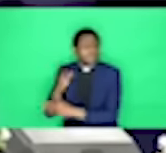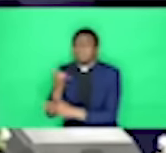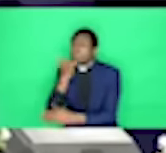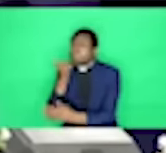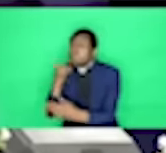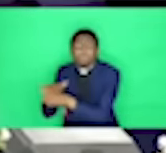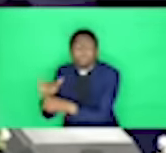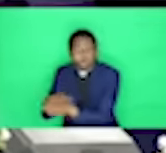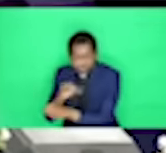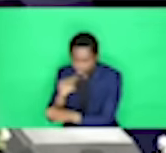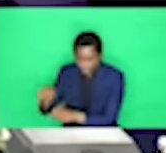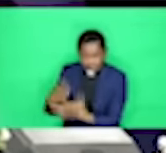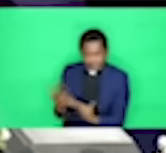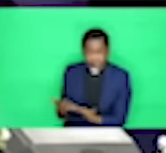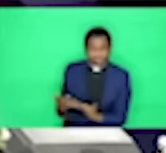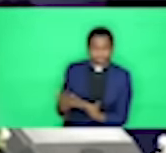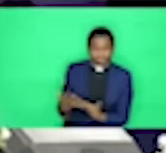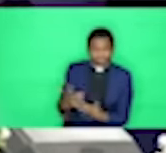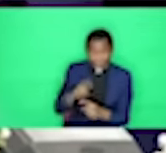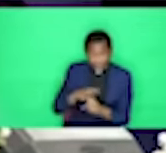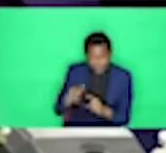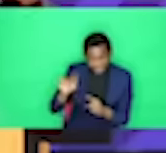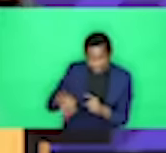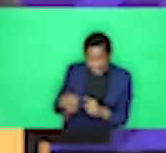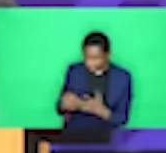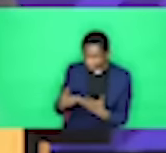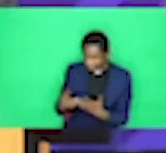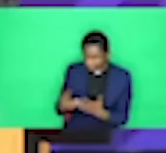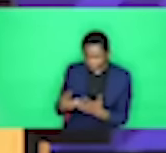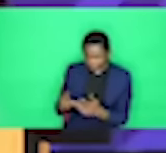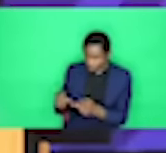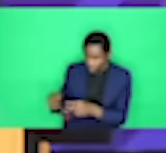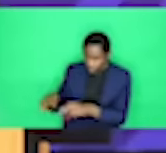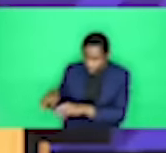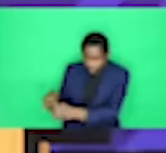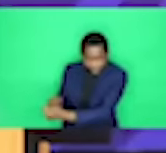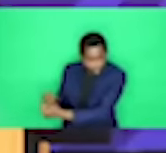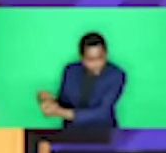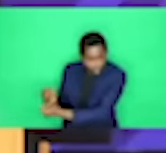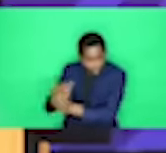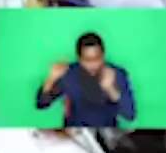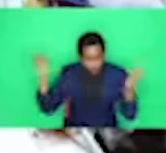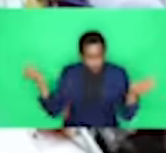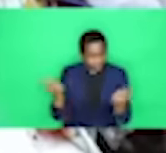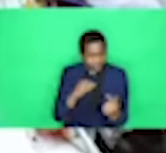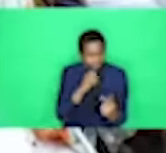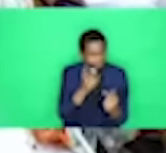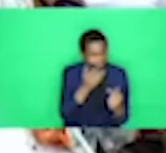But that there is no shared value.